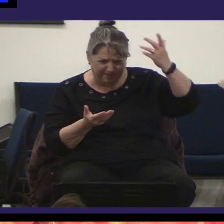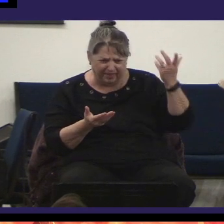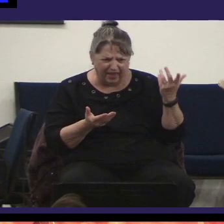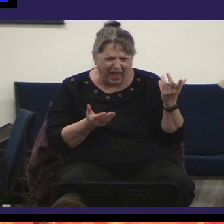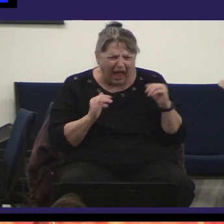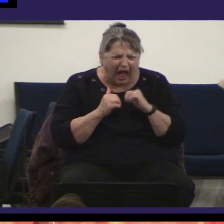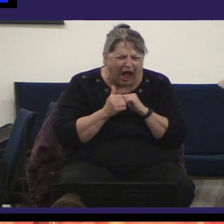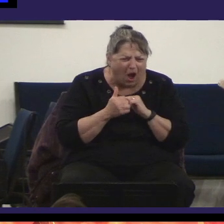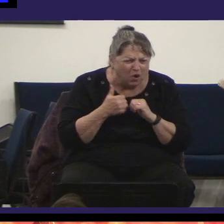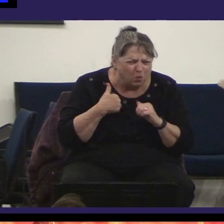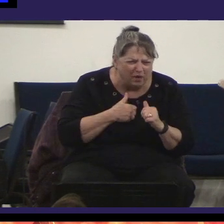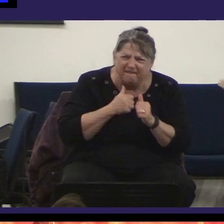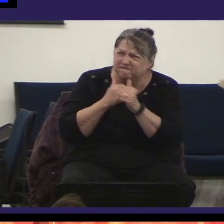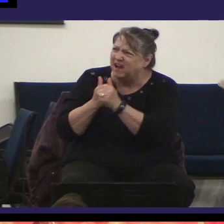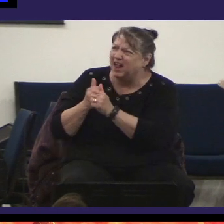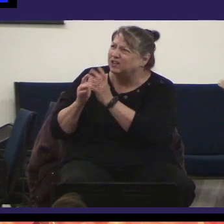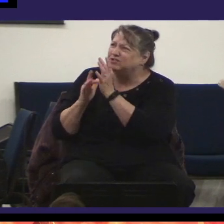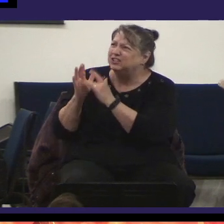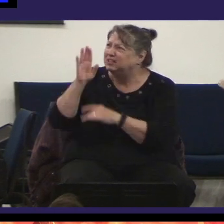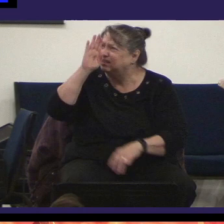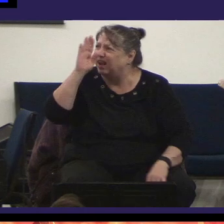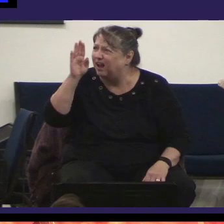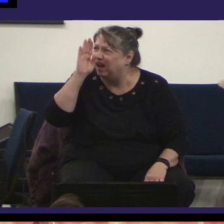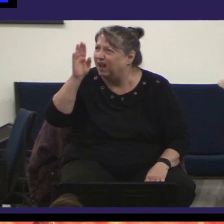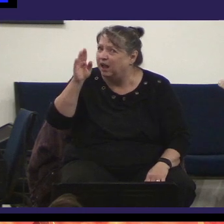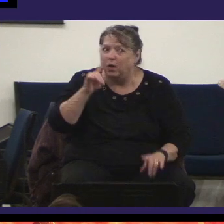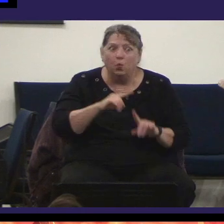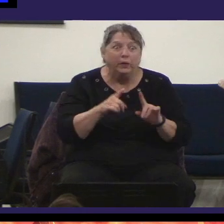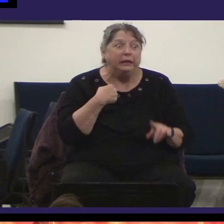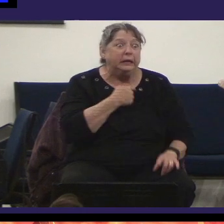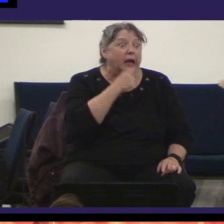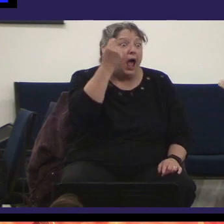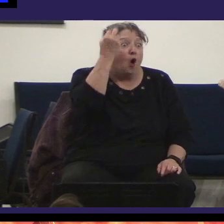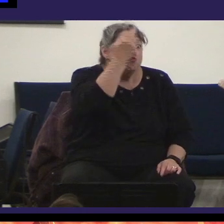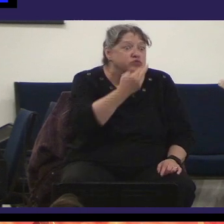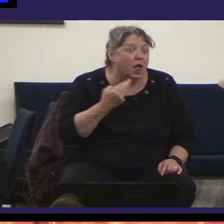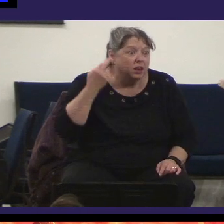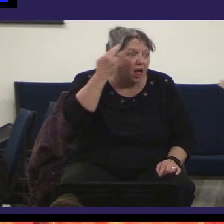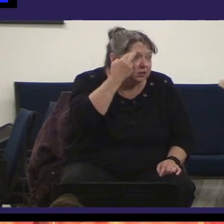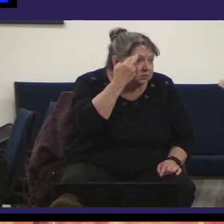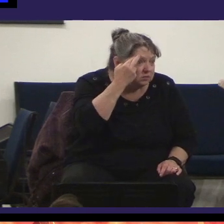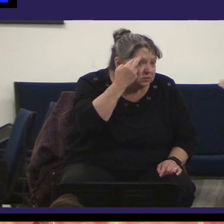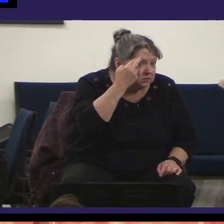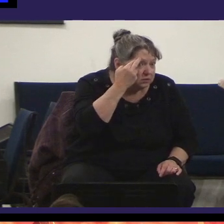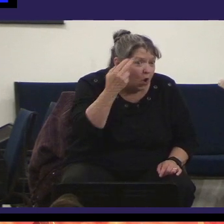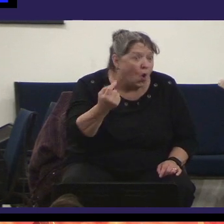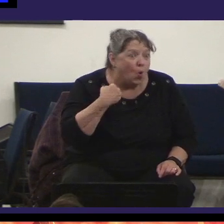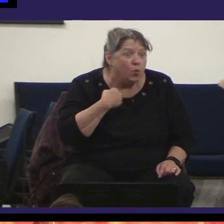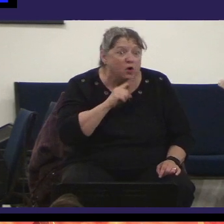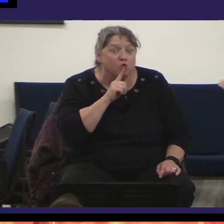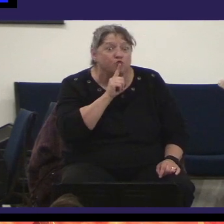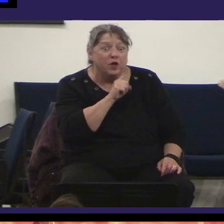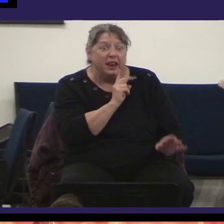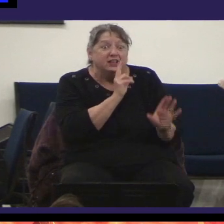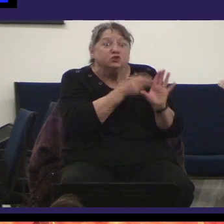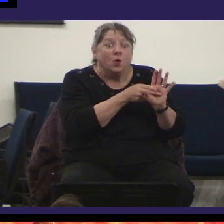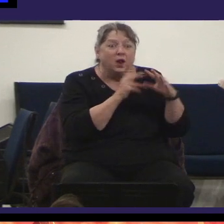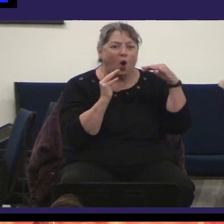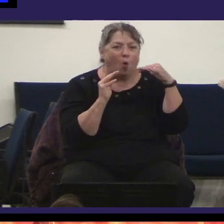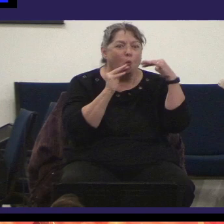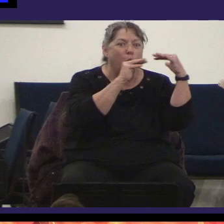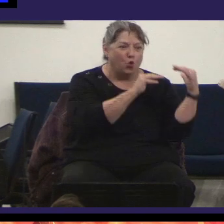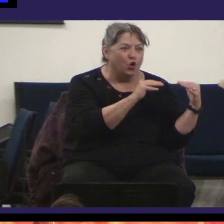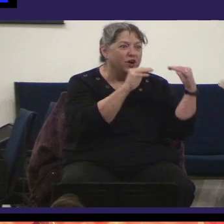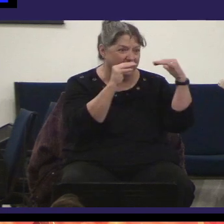to face reality. We're in a war. The Christian life, you know, it's not